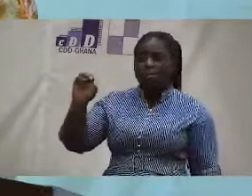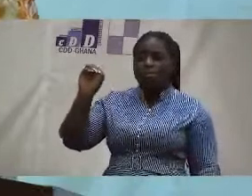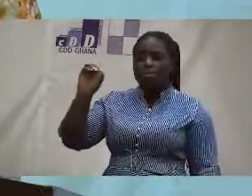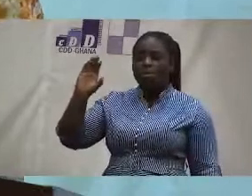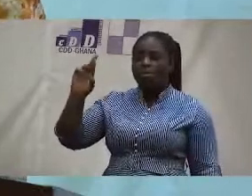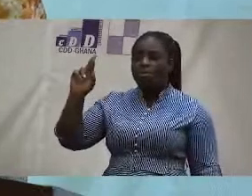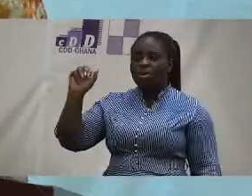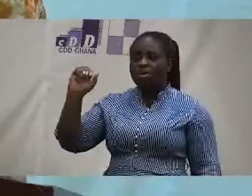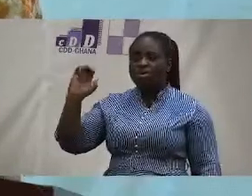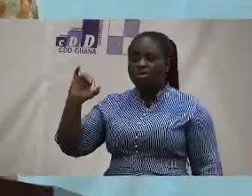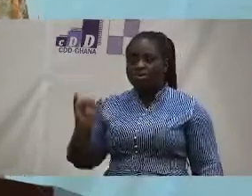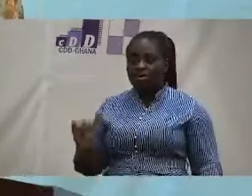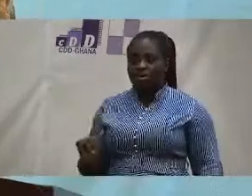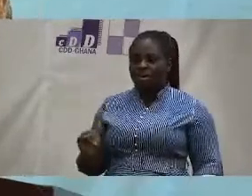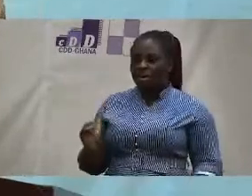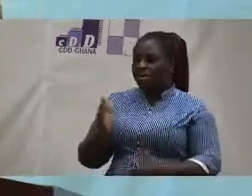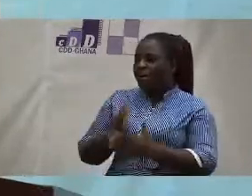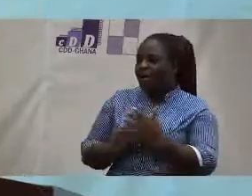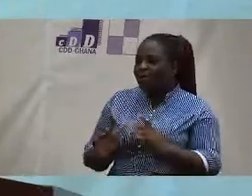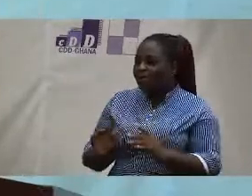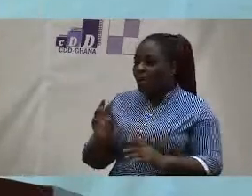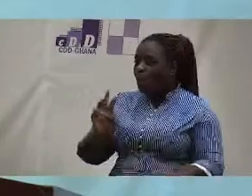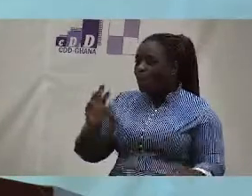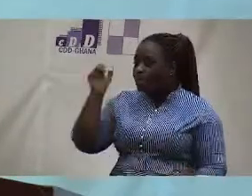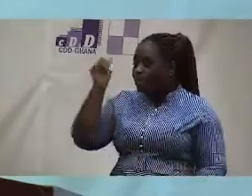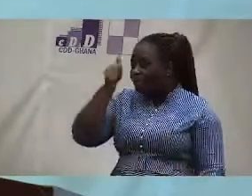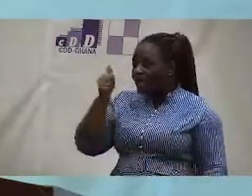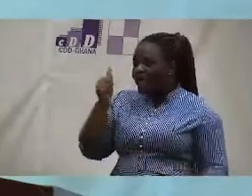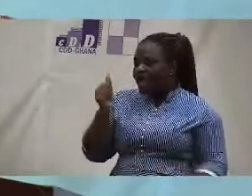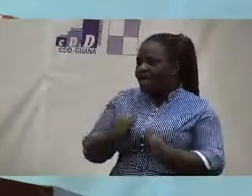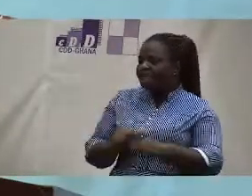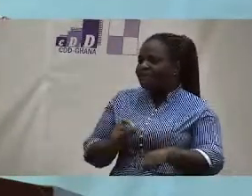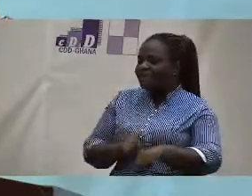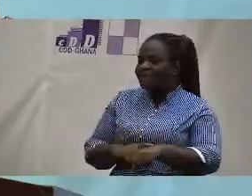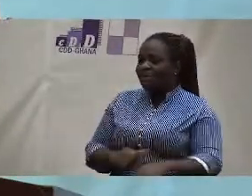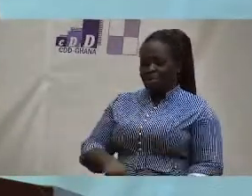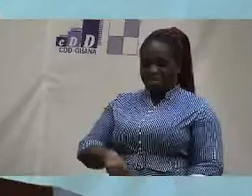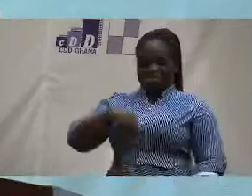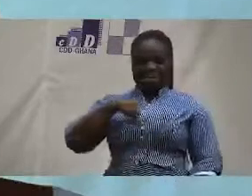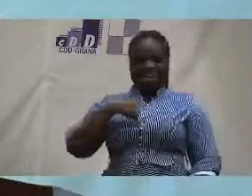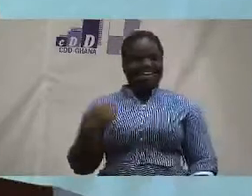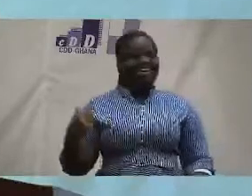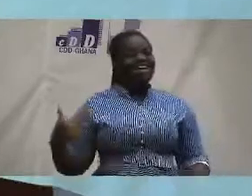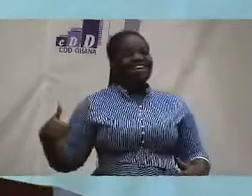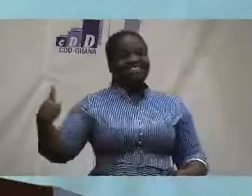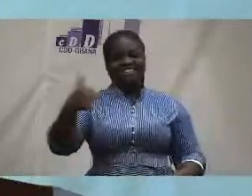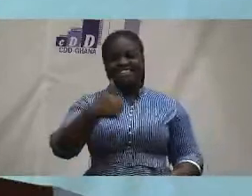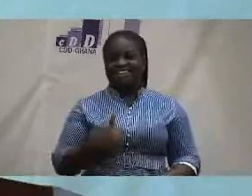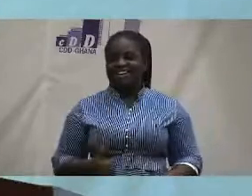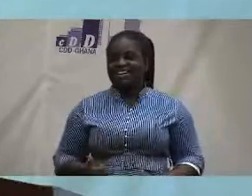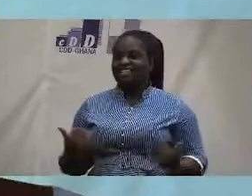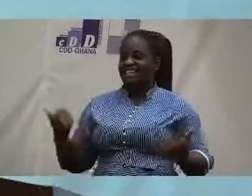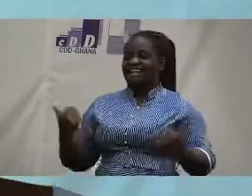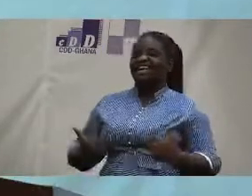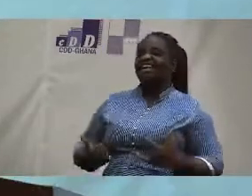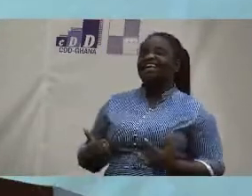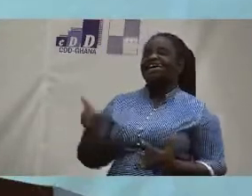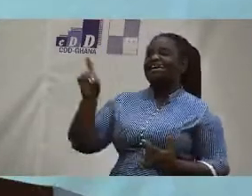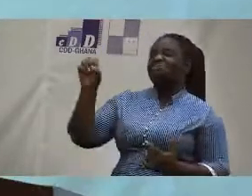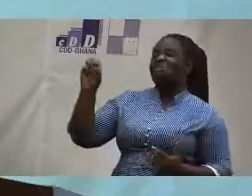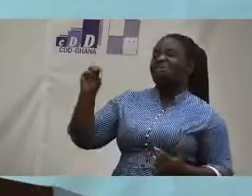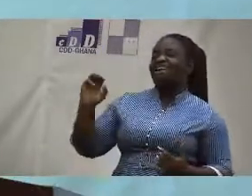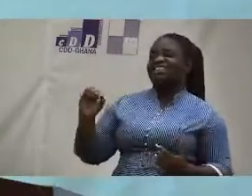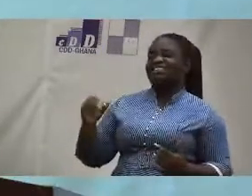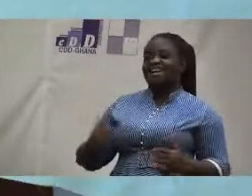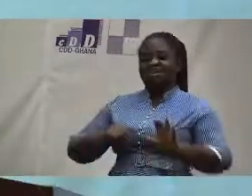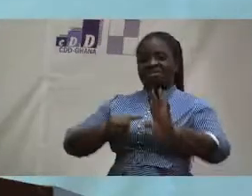us in West Africa, it should be big, because at every point we pride ourselves by saying that the third wave of democracy